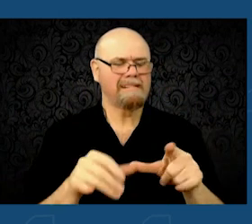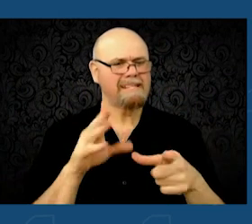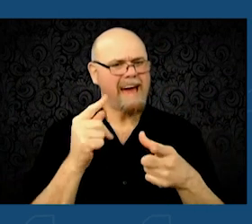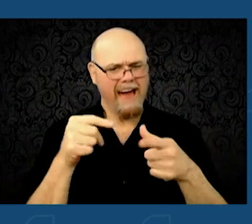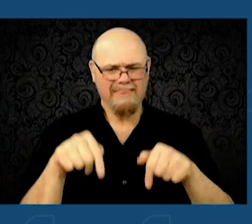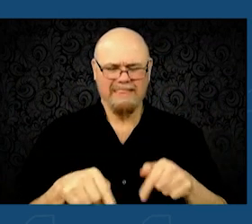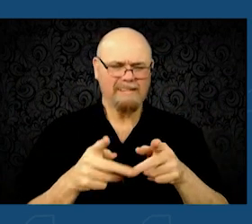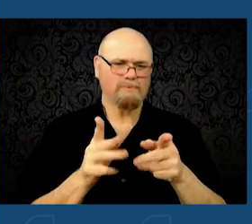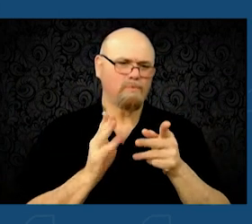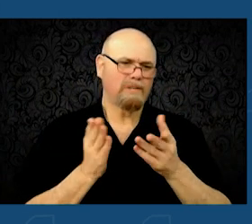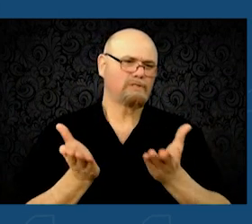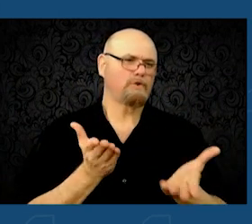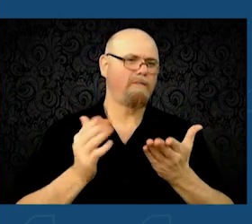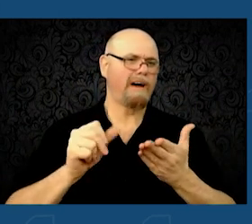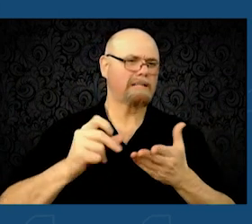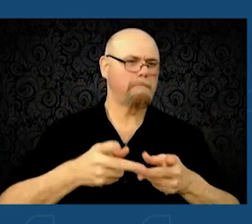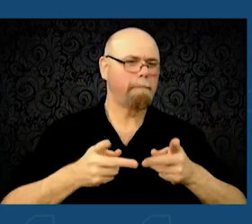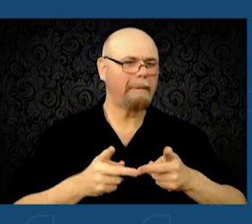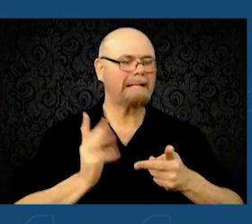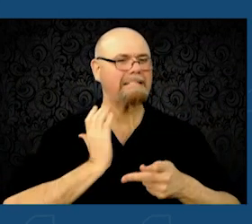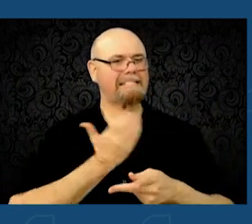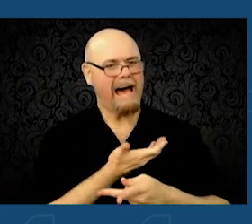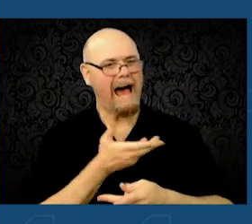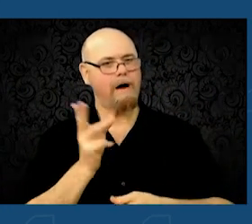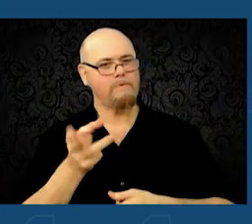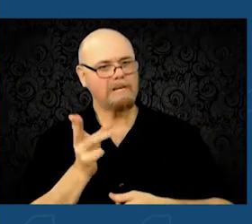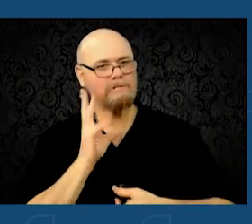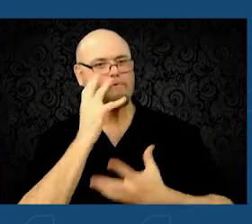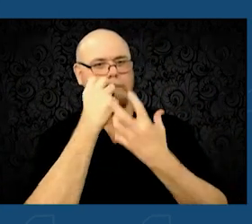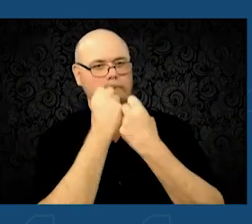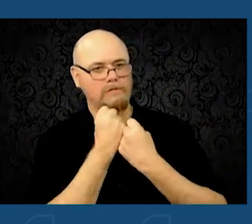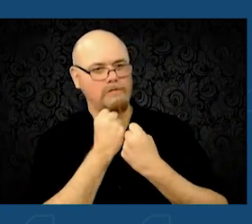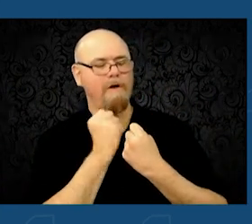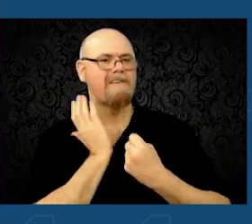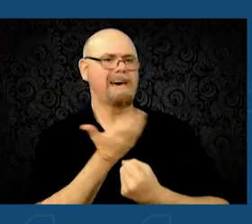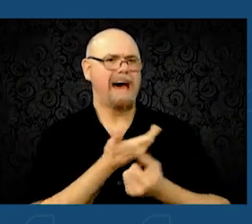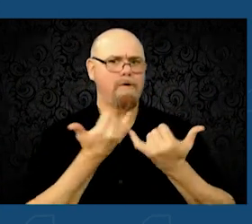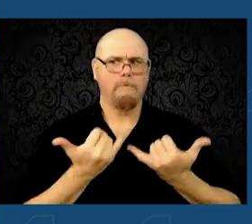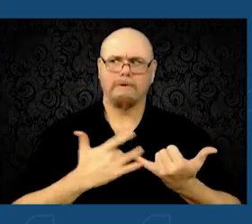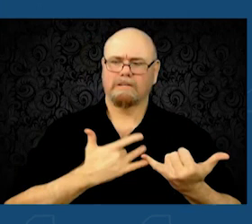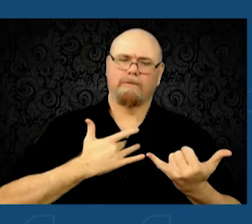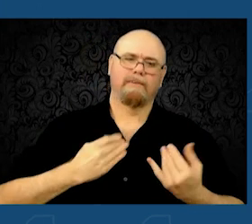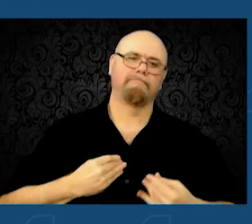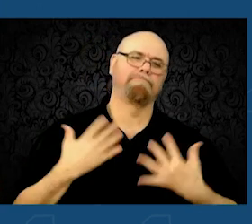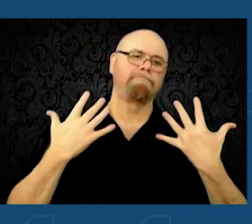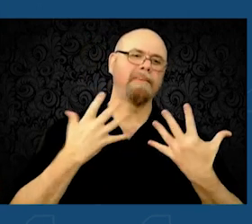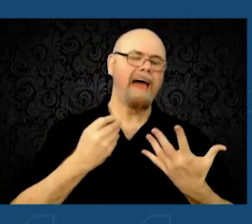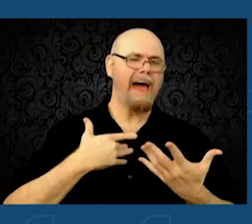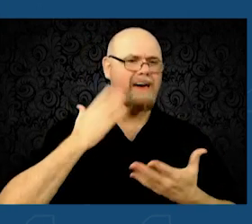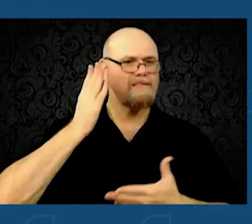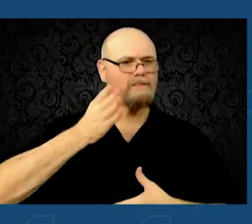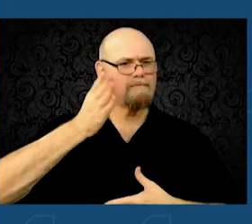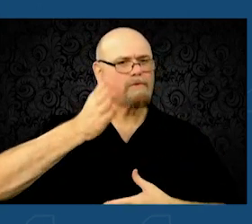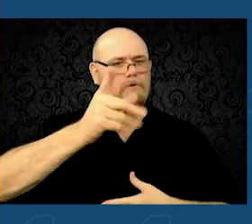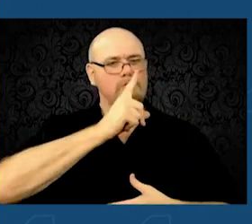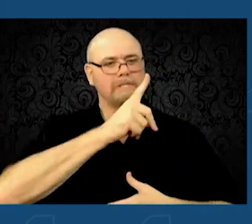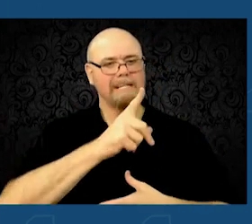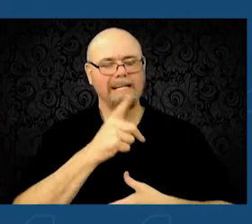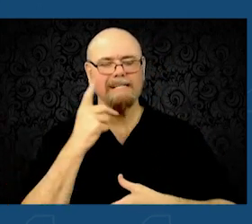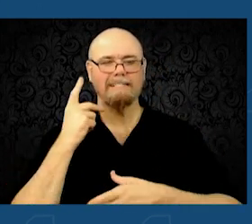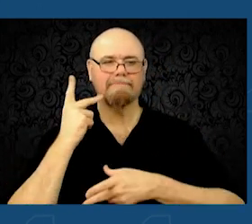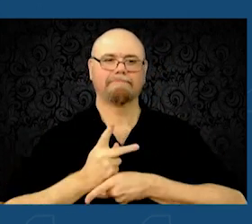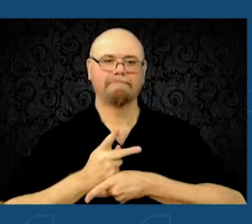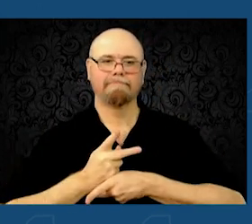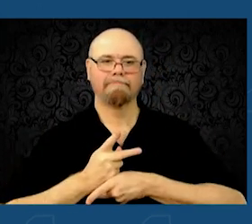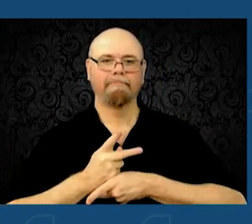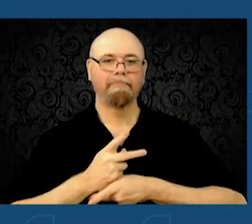space where our history will be preserved, our present will be amplified, and our future will be secured. That is the legacy I'm leaving